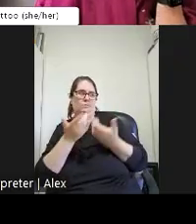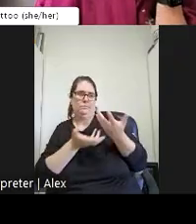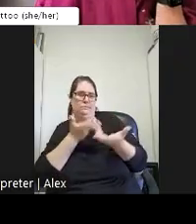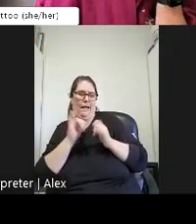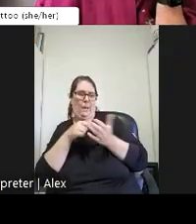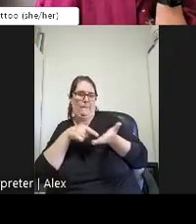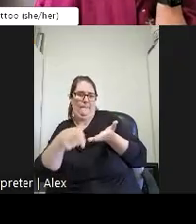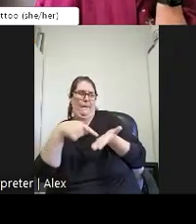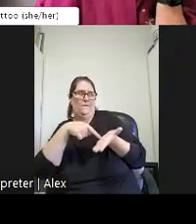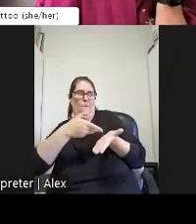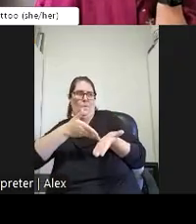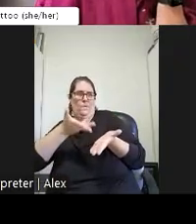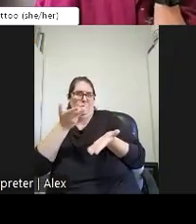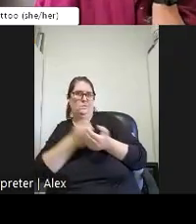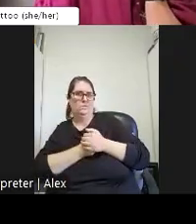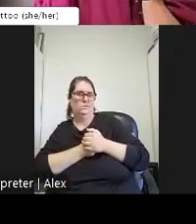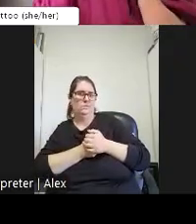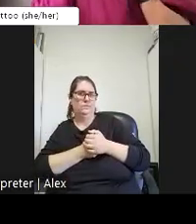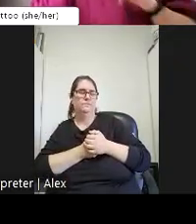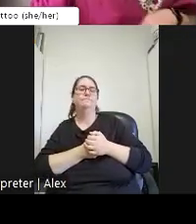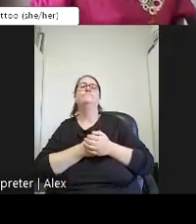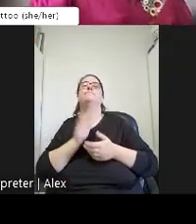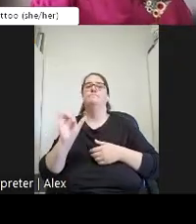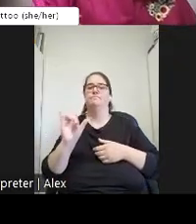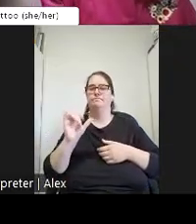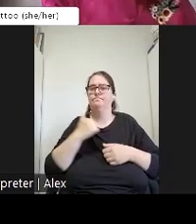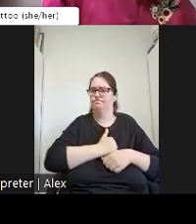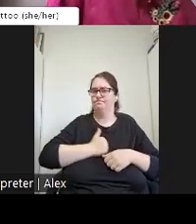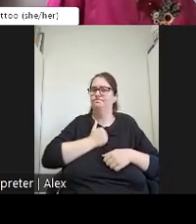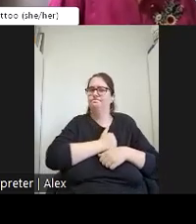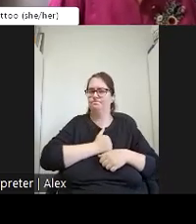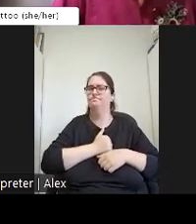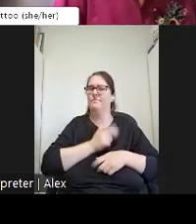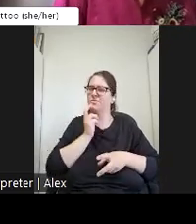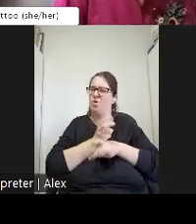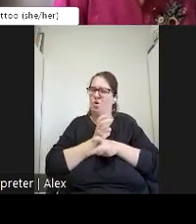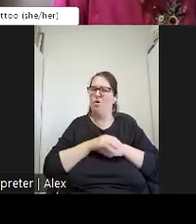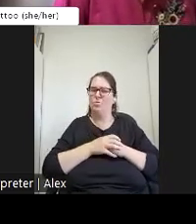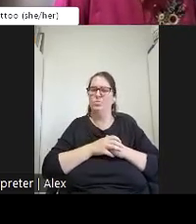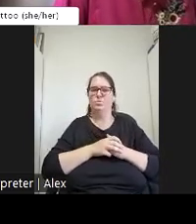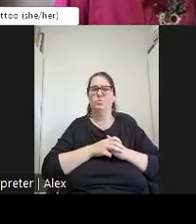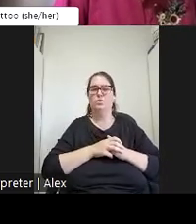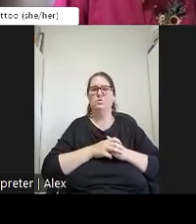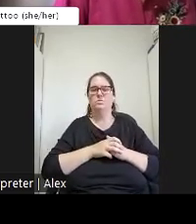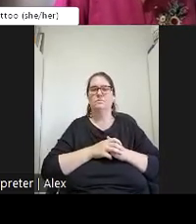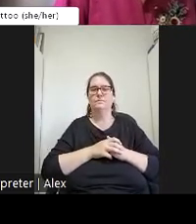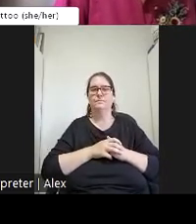for living expenses right now. Oh, I'm so sorry. I mean, that's hard. I can imagine.